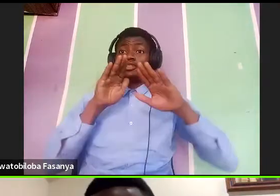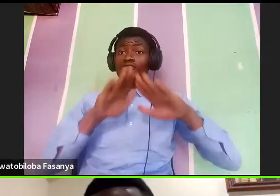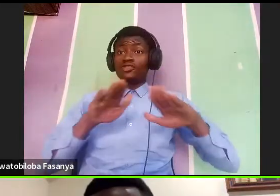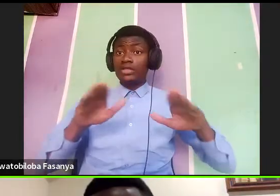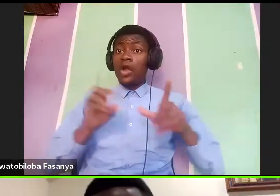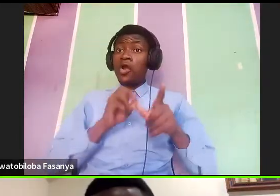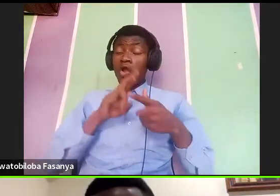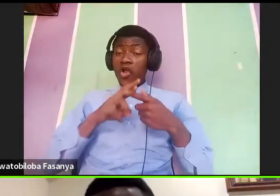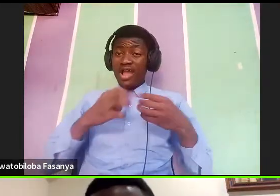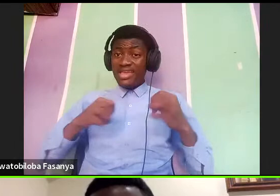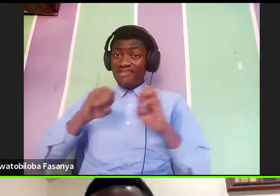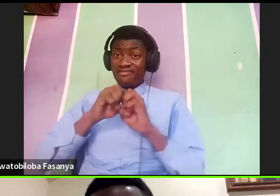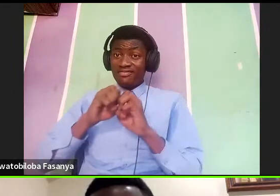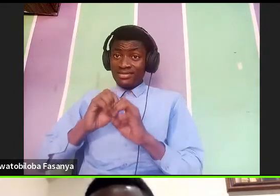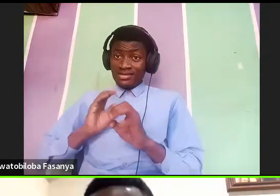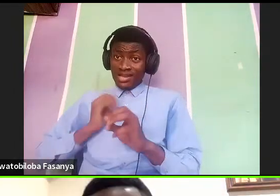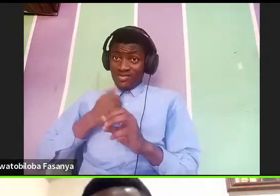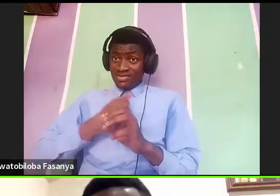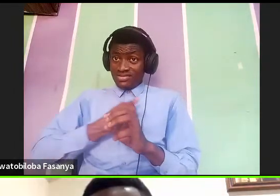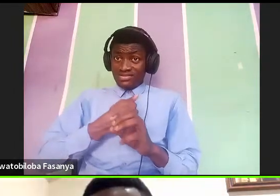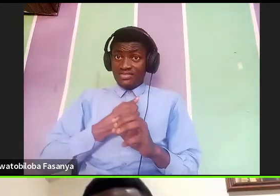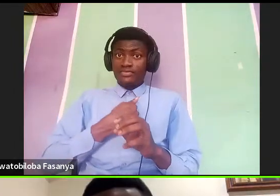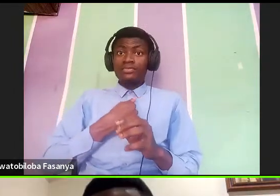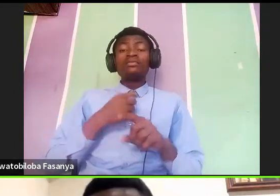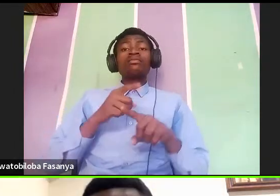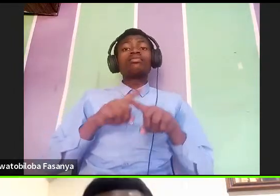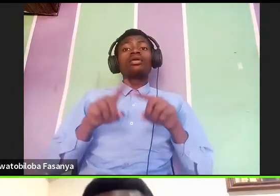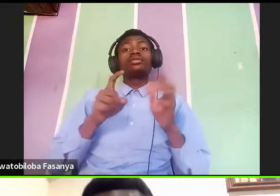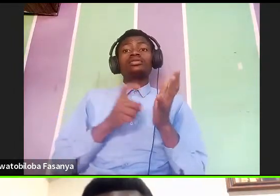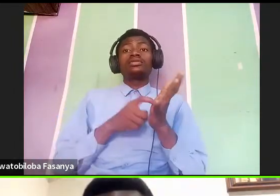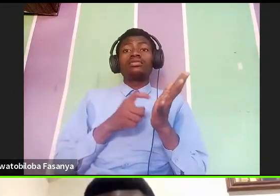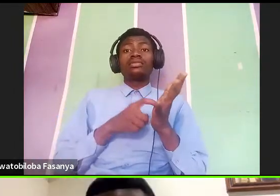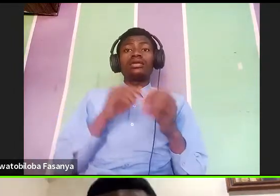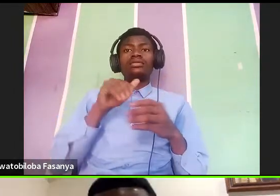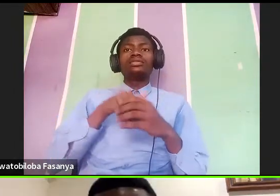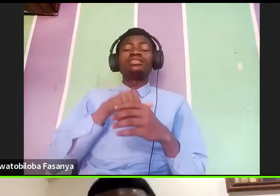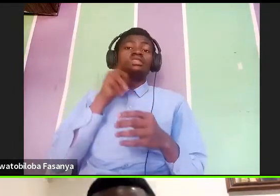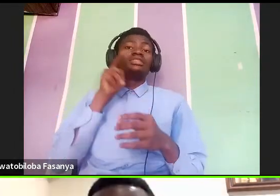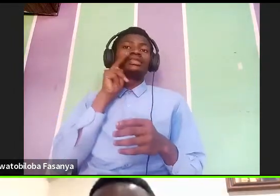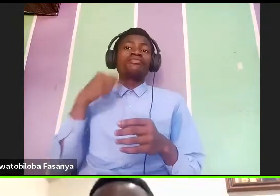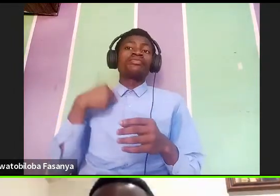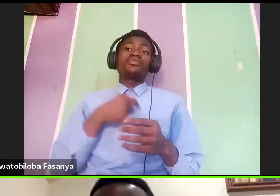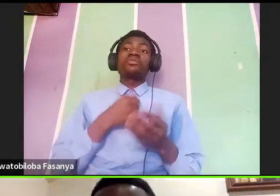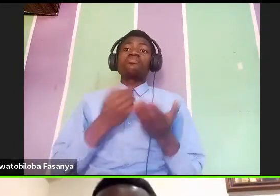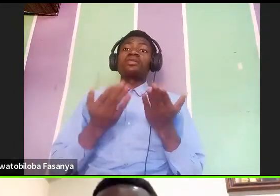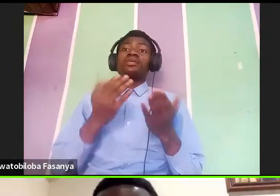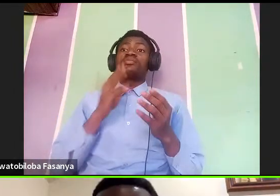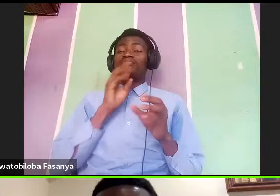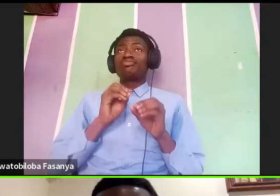as well. But in Nigeria, I know sometimes you can be put in very desperate situations